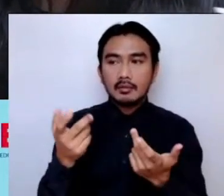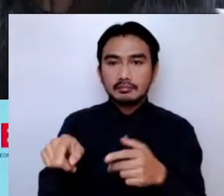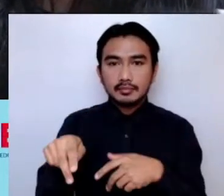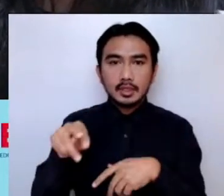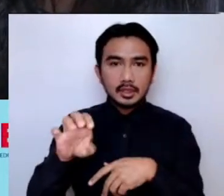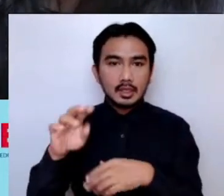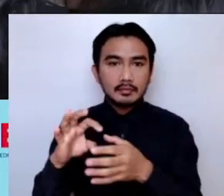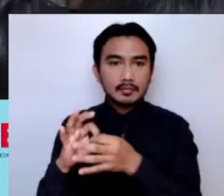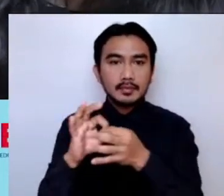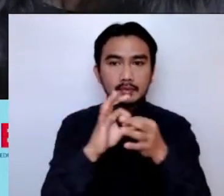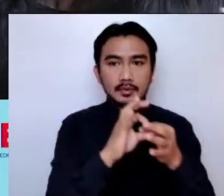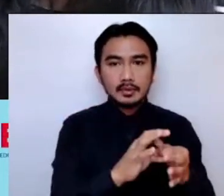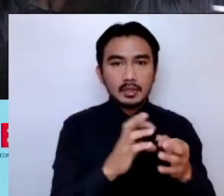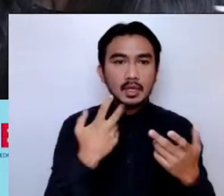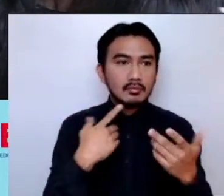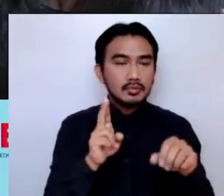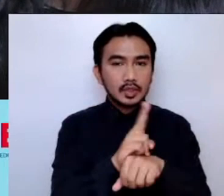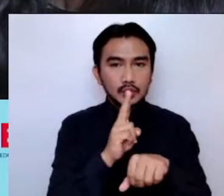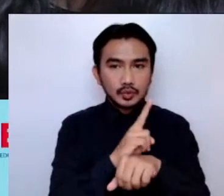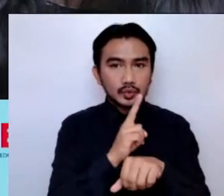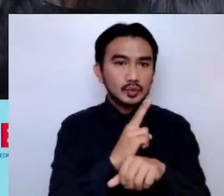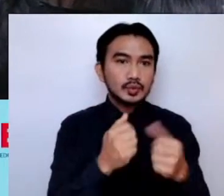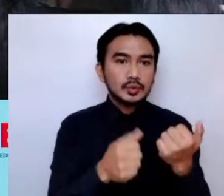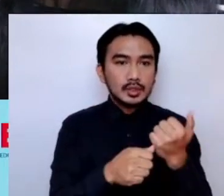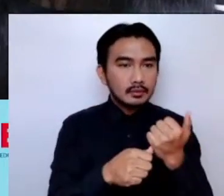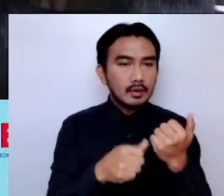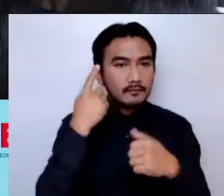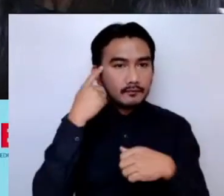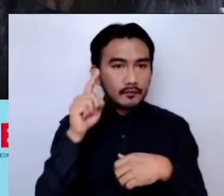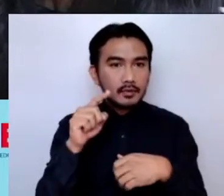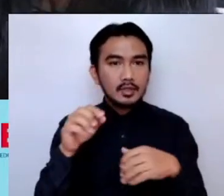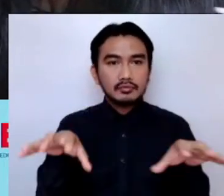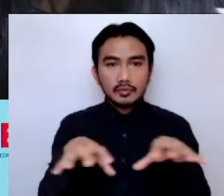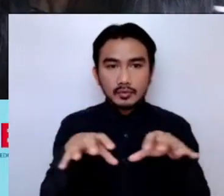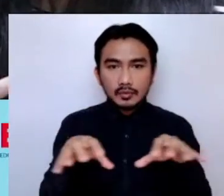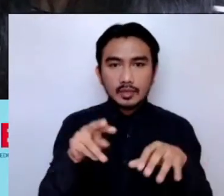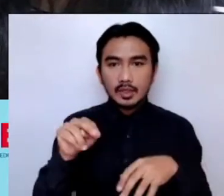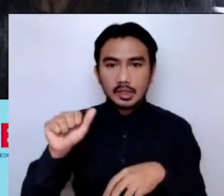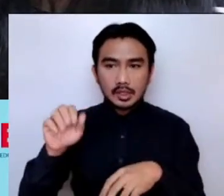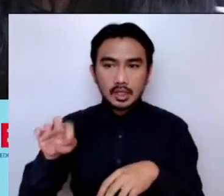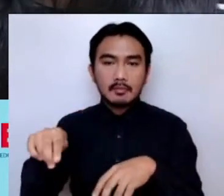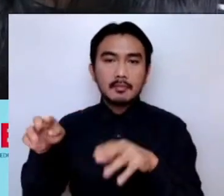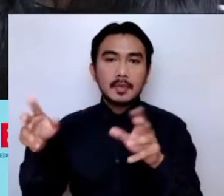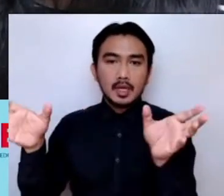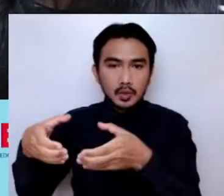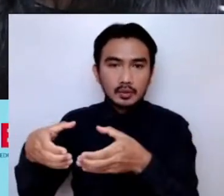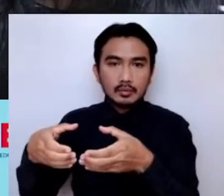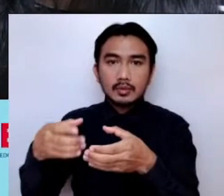development interventions, we will be working with our NAYAP family to improve